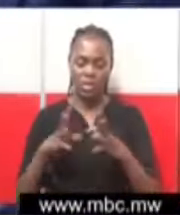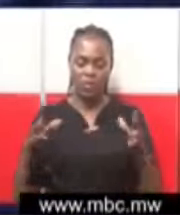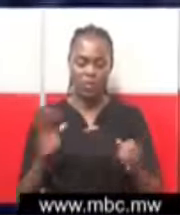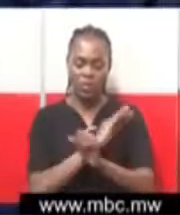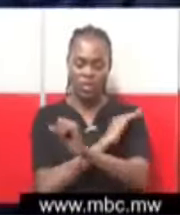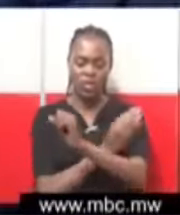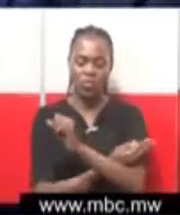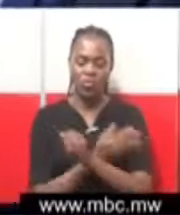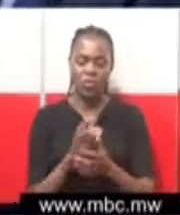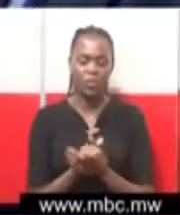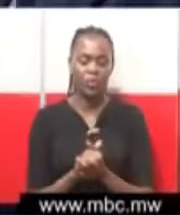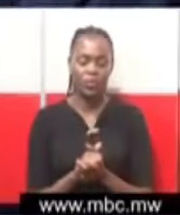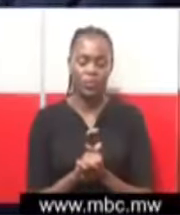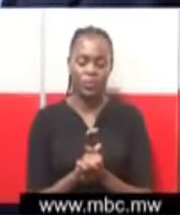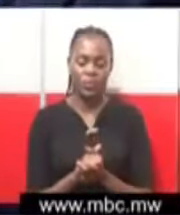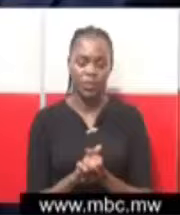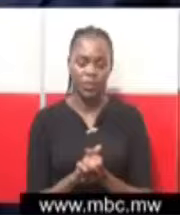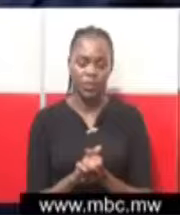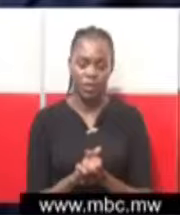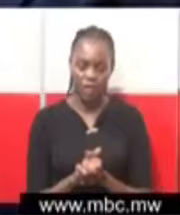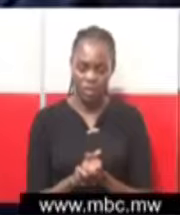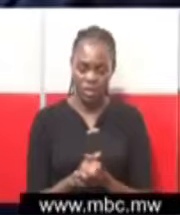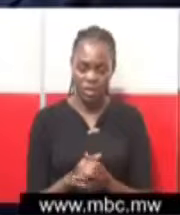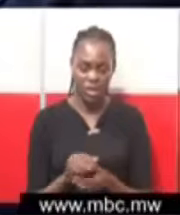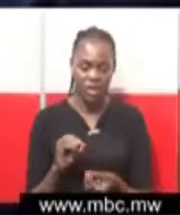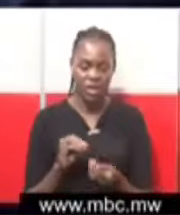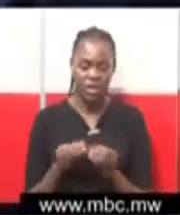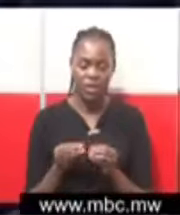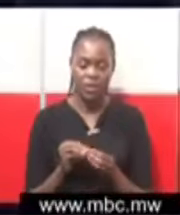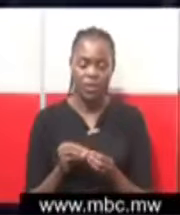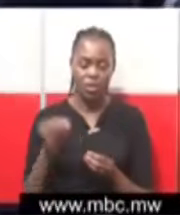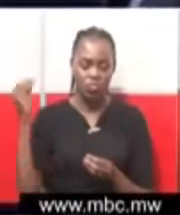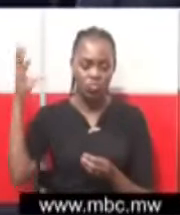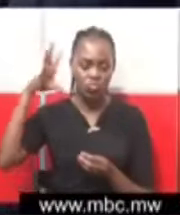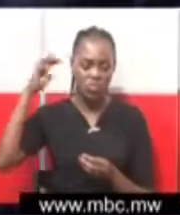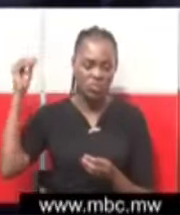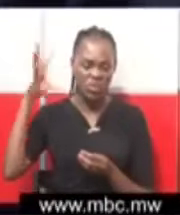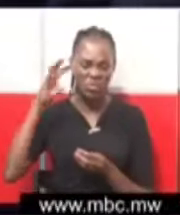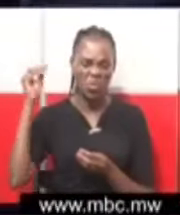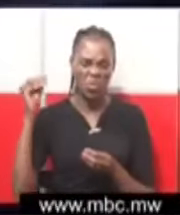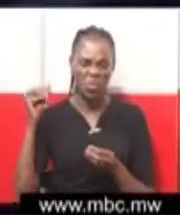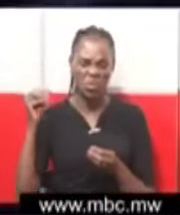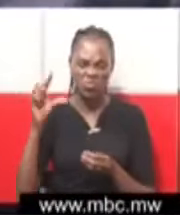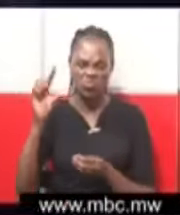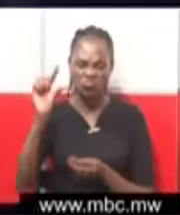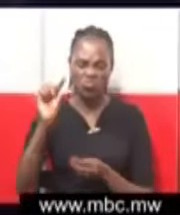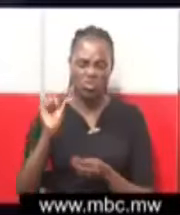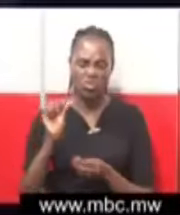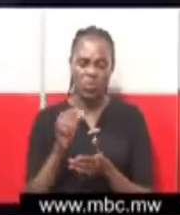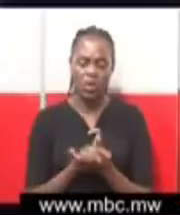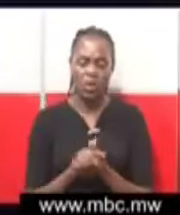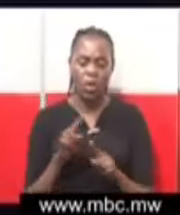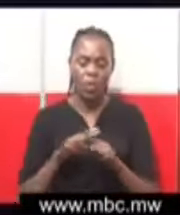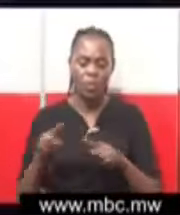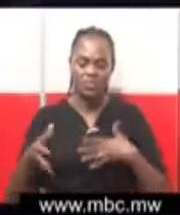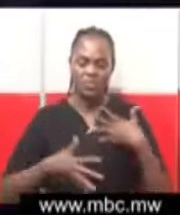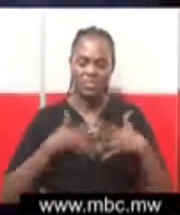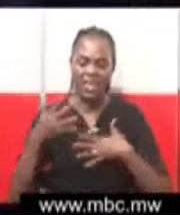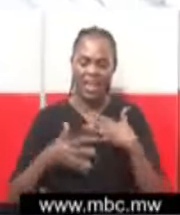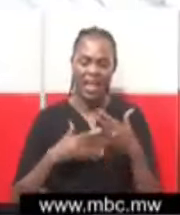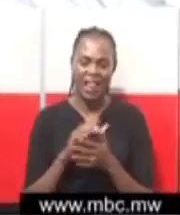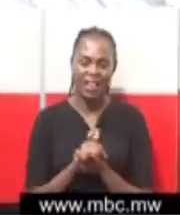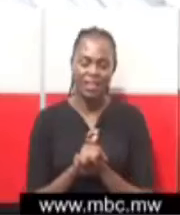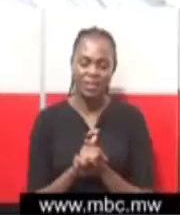capacity, and so we can clear the rubble of blackouts. I'm also happy soon we'll